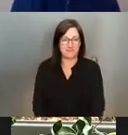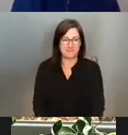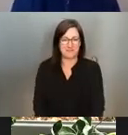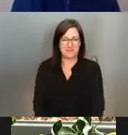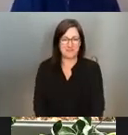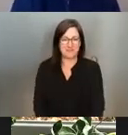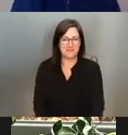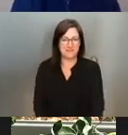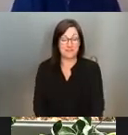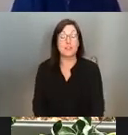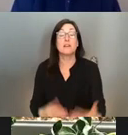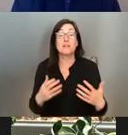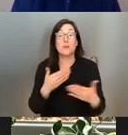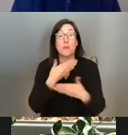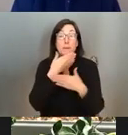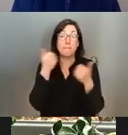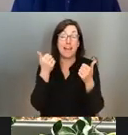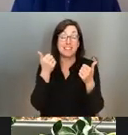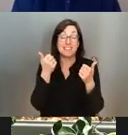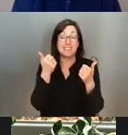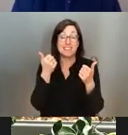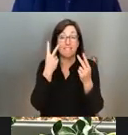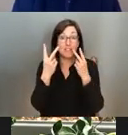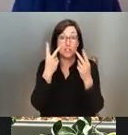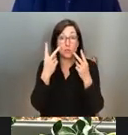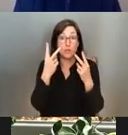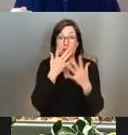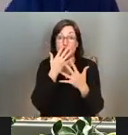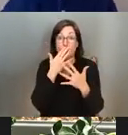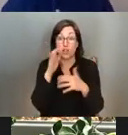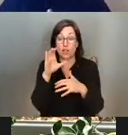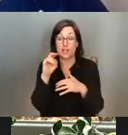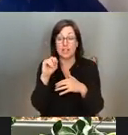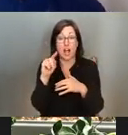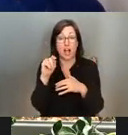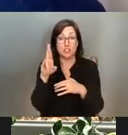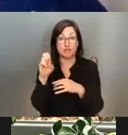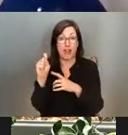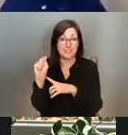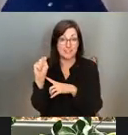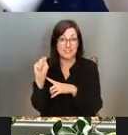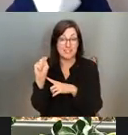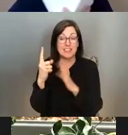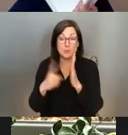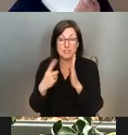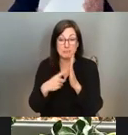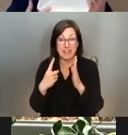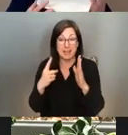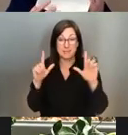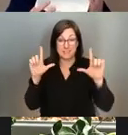color contrast, making that connection. And sometimes that might mean using a white